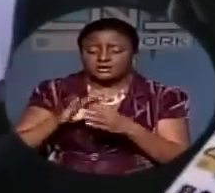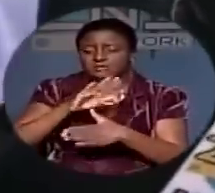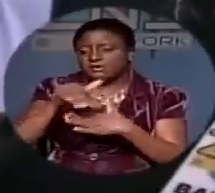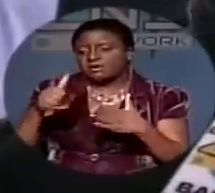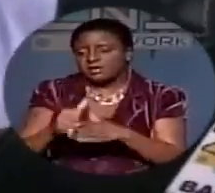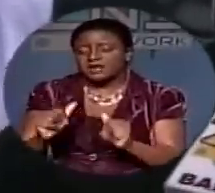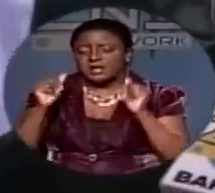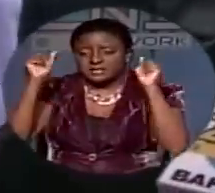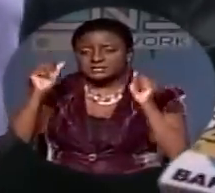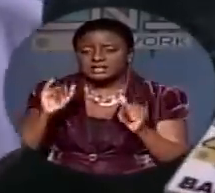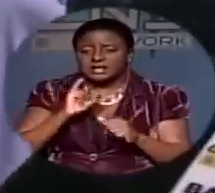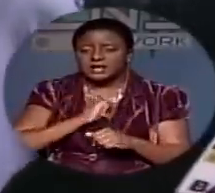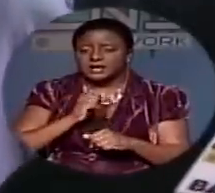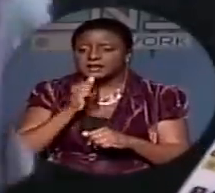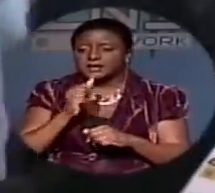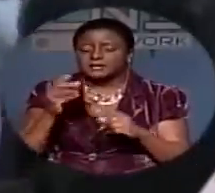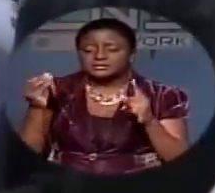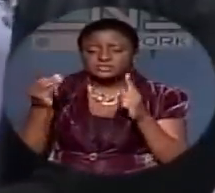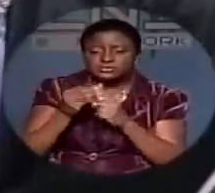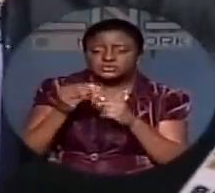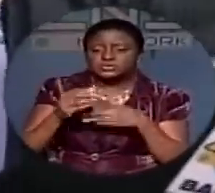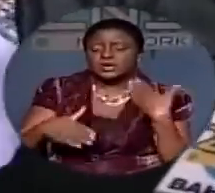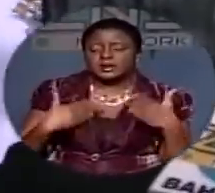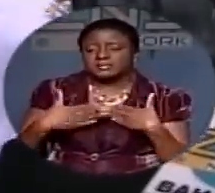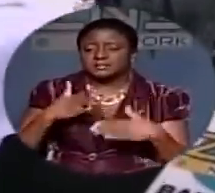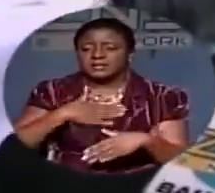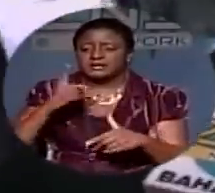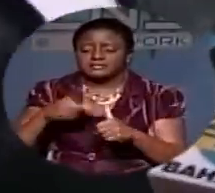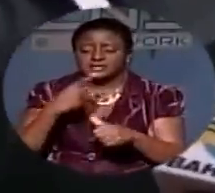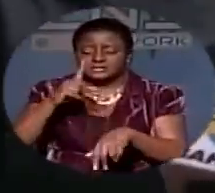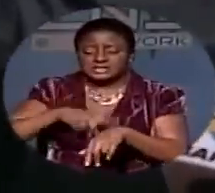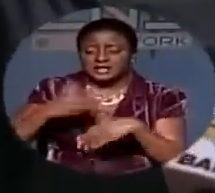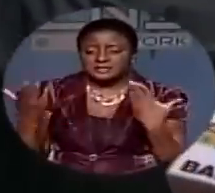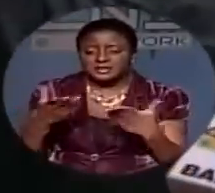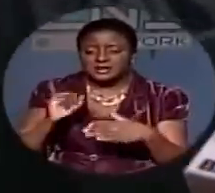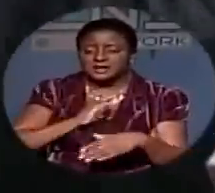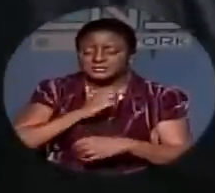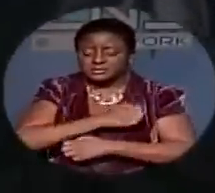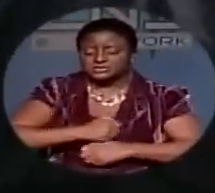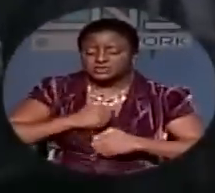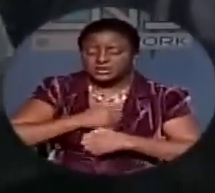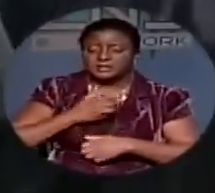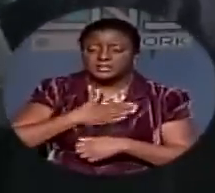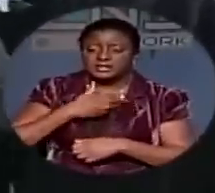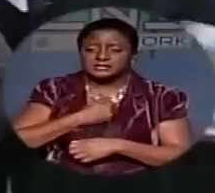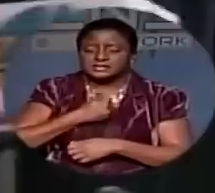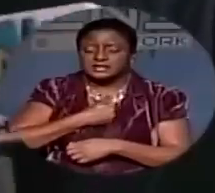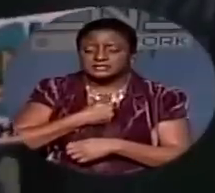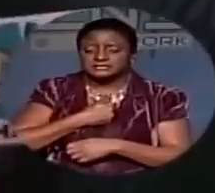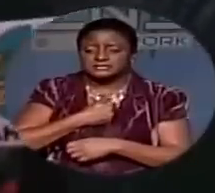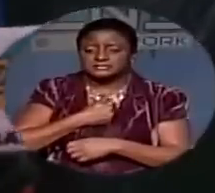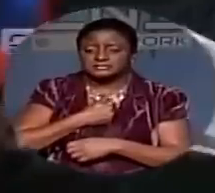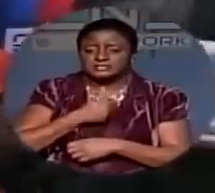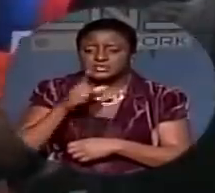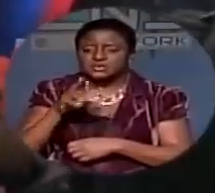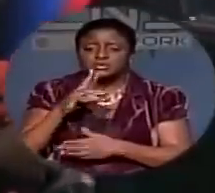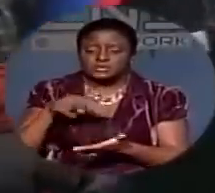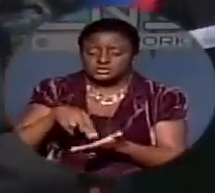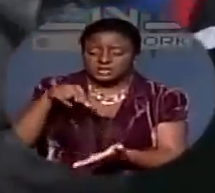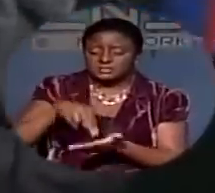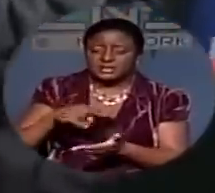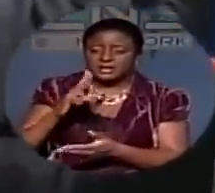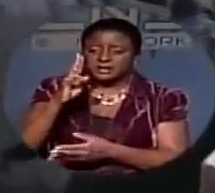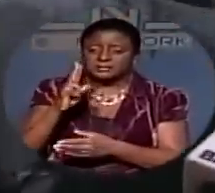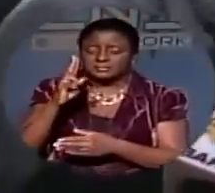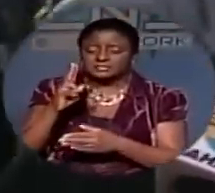happy. This is my first time here, and I'm enjoying myself, but I am too happy with the team Bahamas. You jumping up in the stands and celebrating?